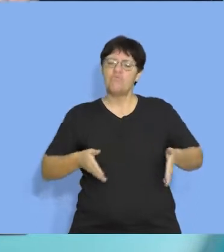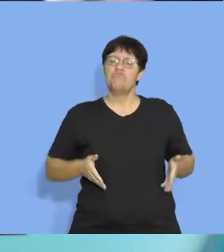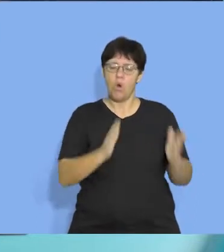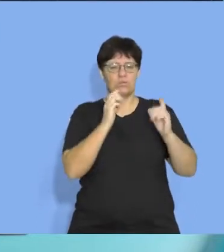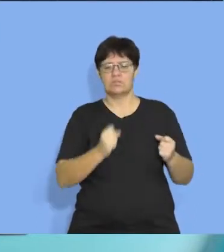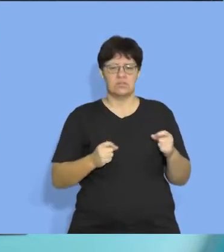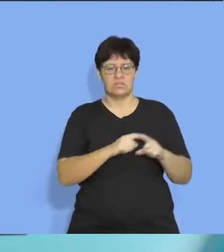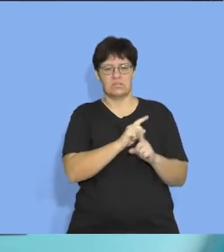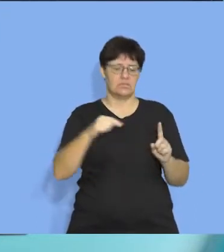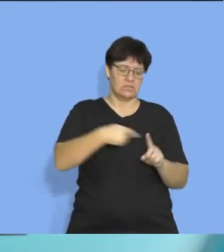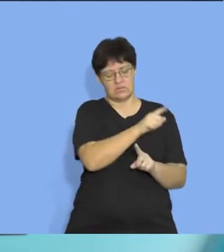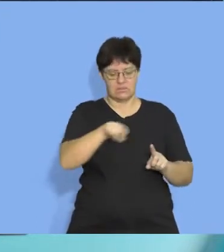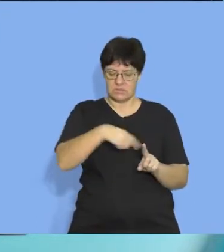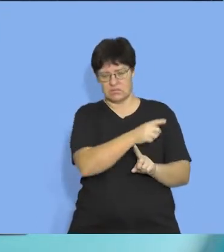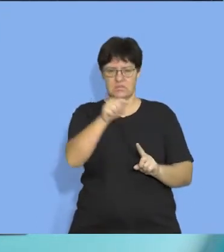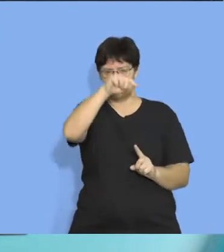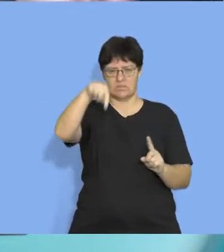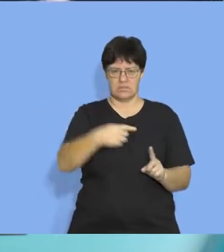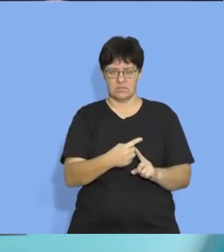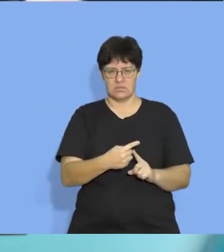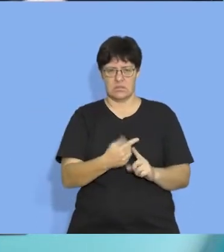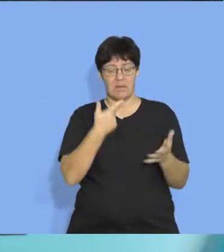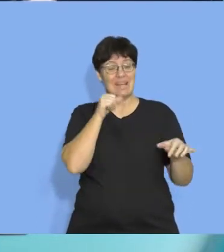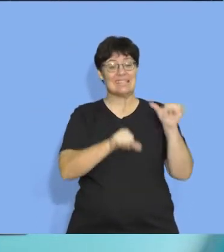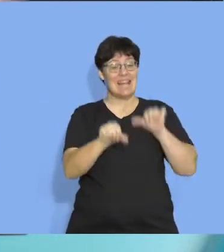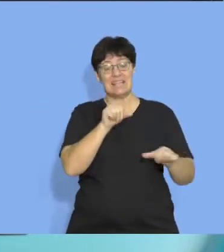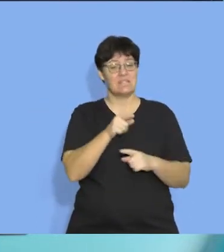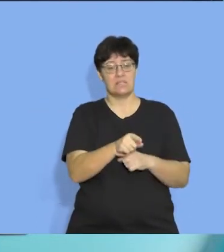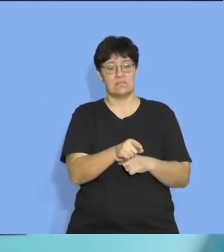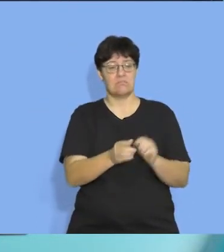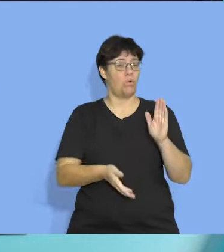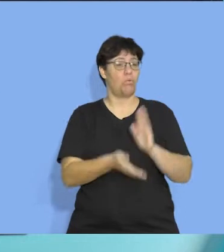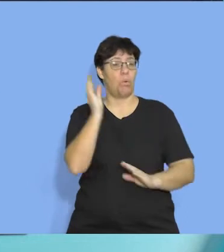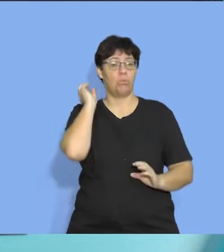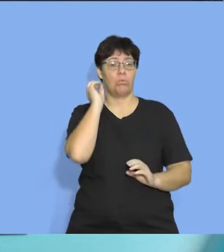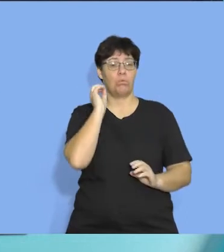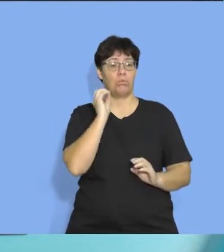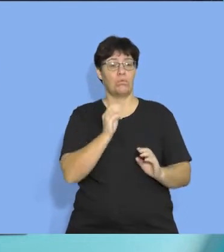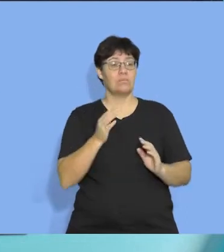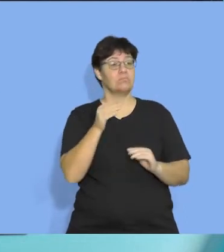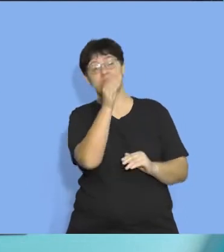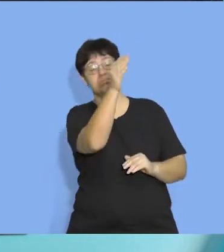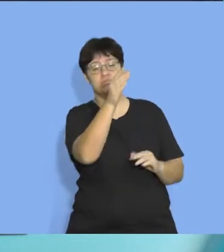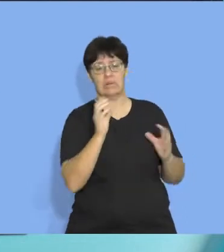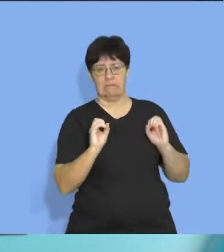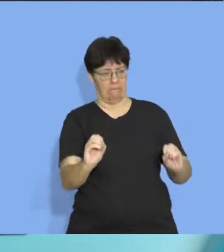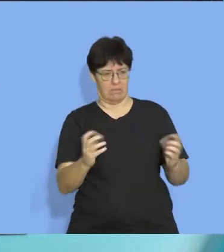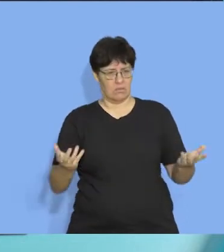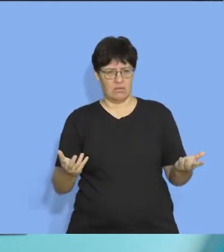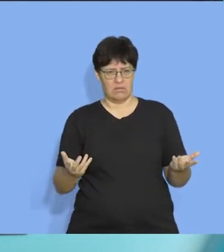race, running around the suburb, and yet in science terms, you've gone nowhere. That sounds a bit